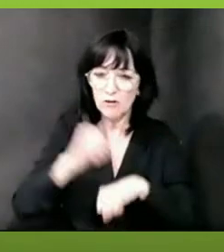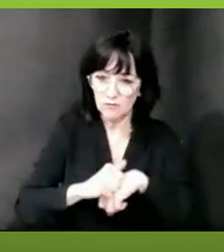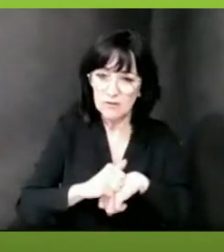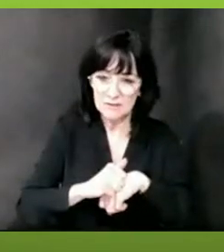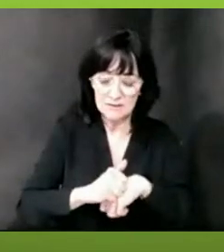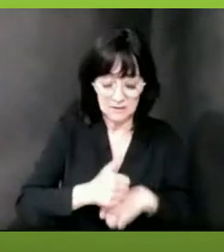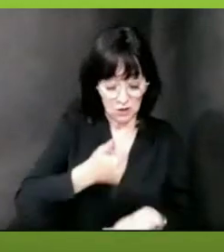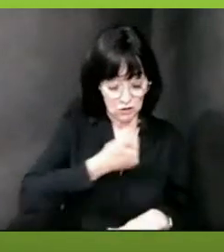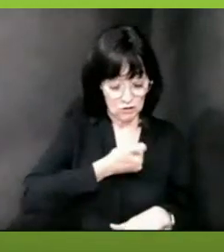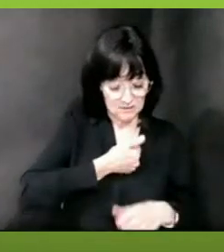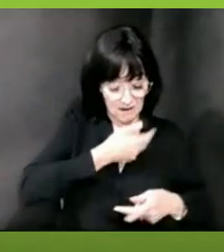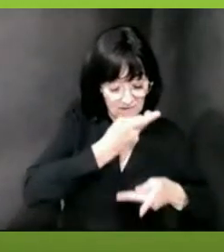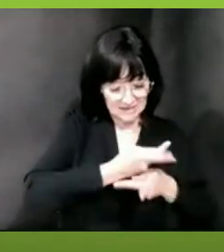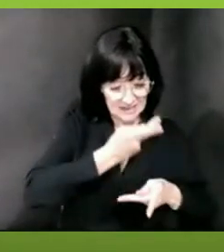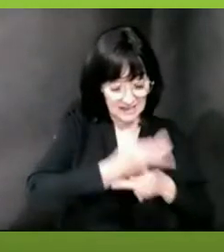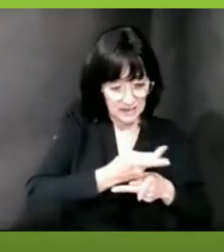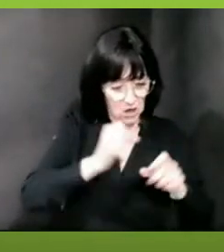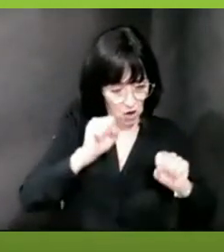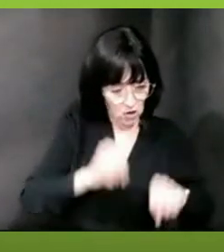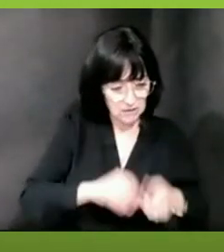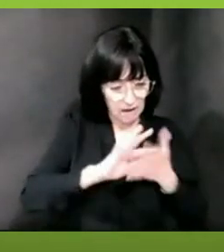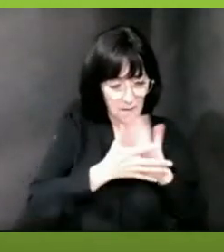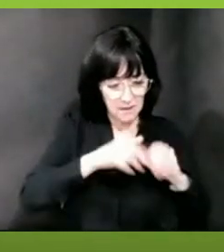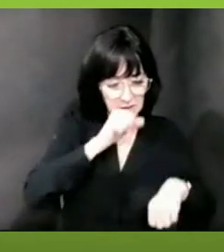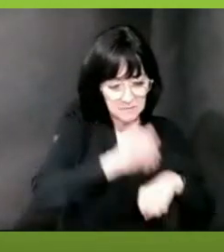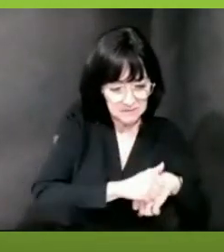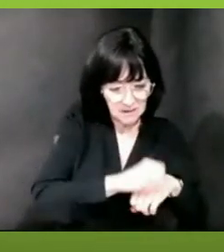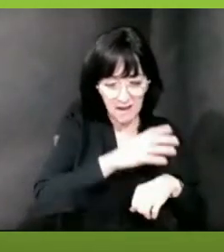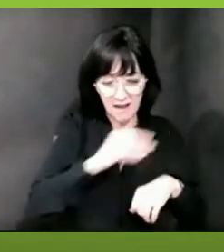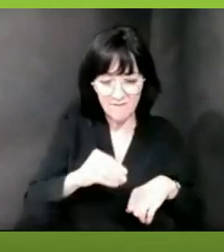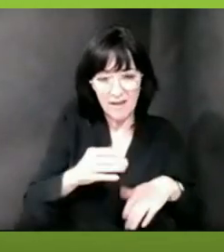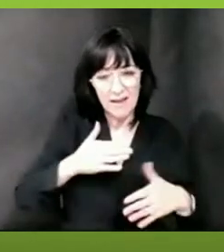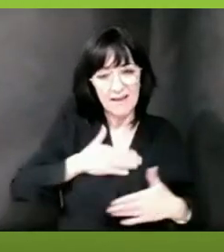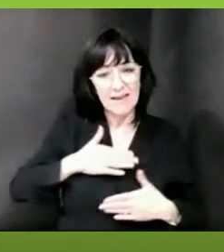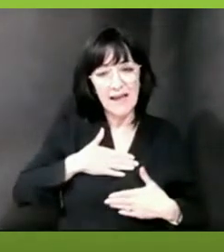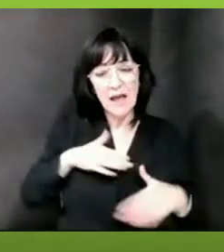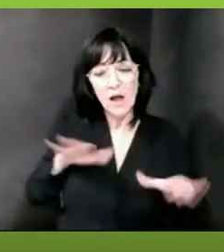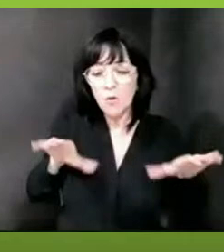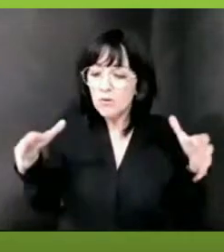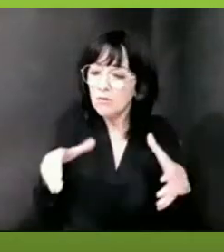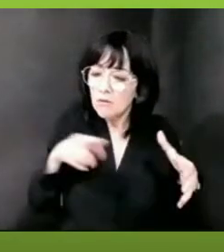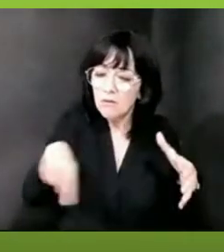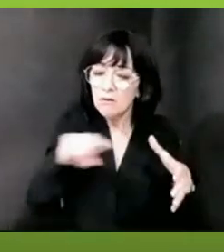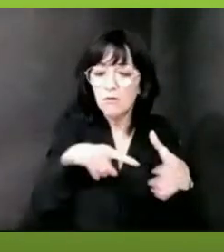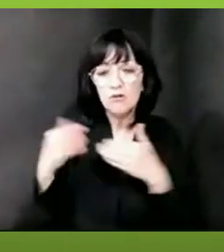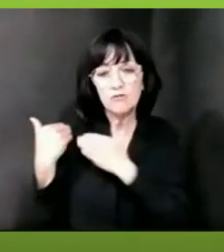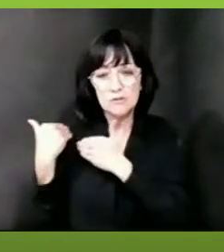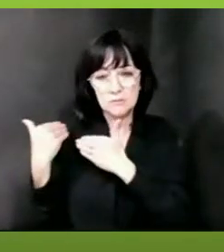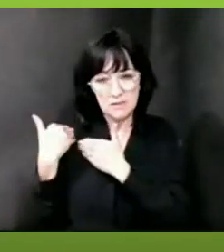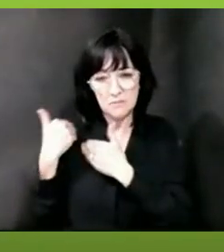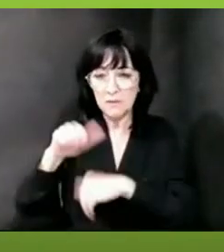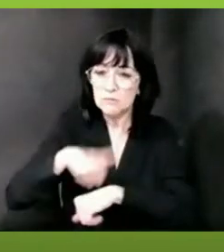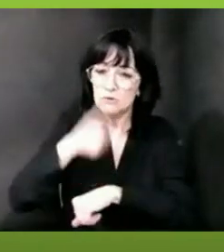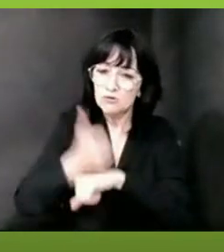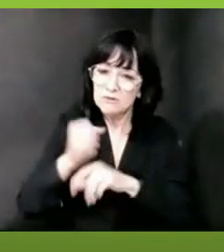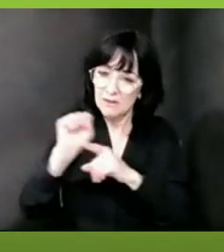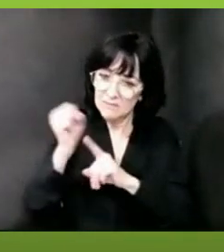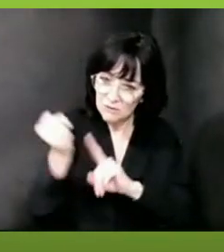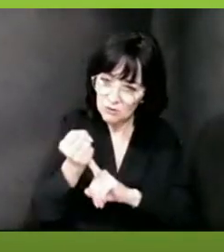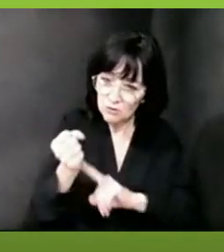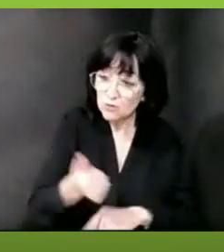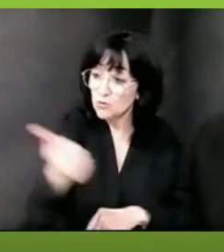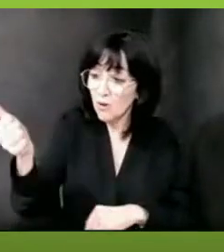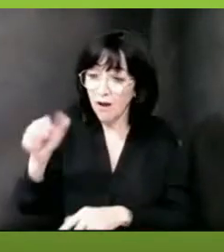own capacity for resilience, and also our collective responsibility to set up the conditions so that others can be